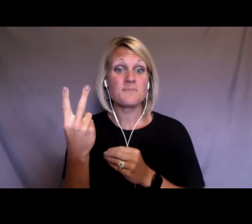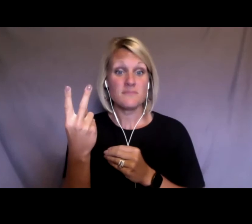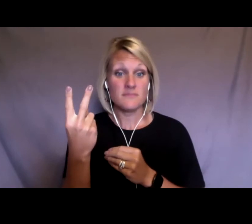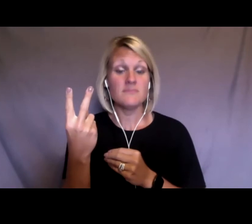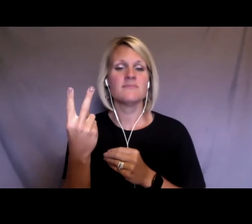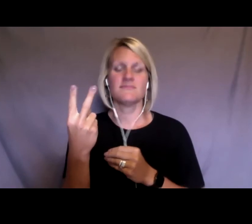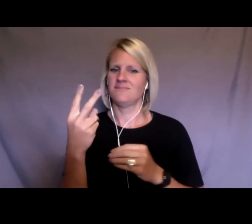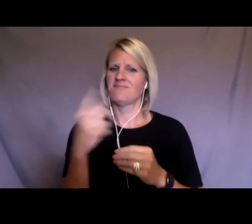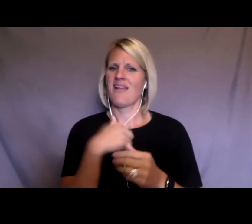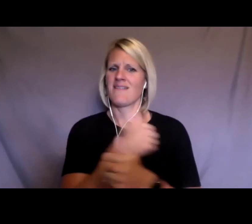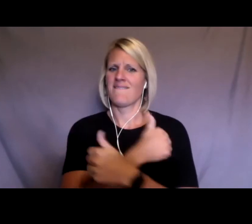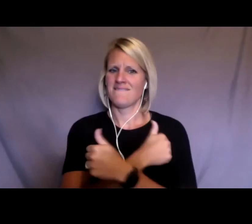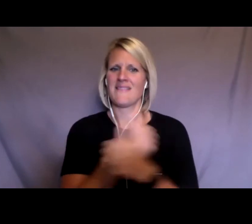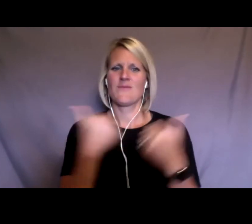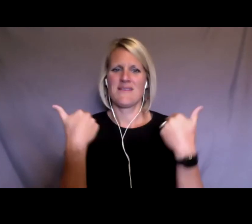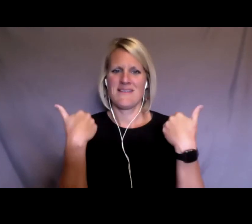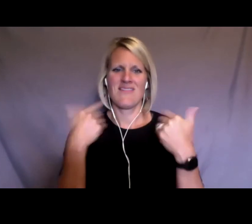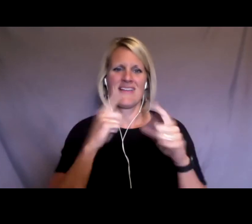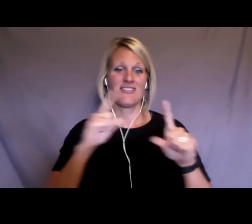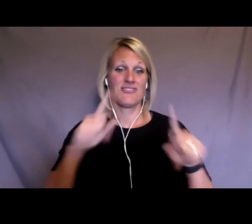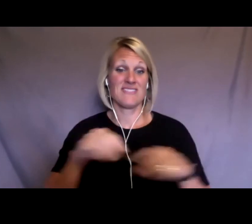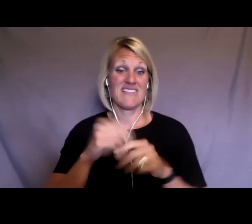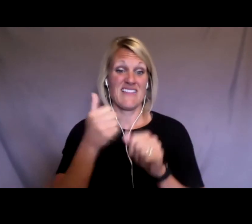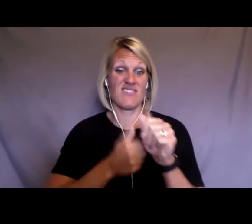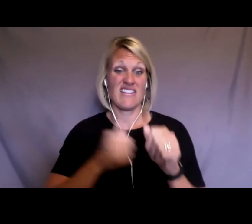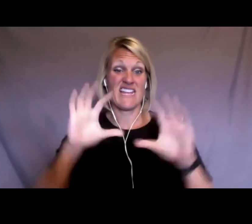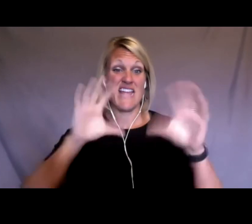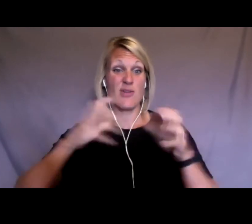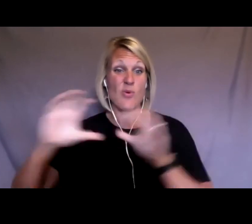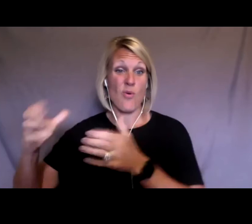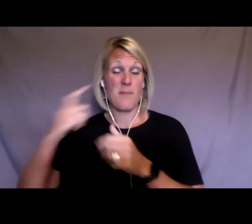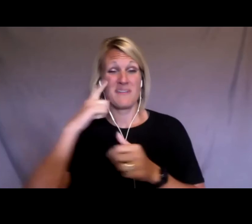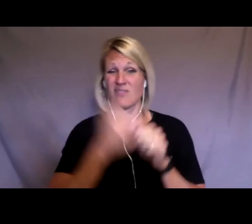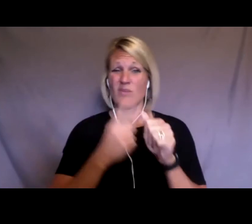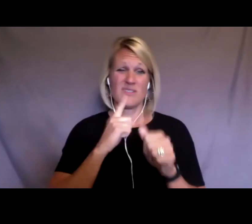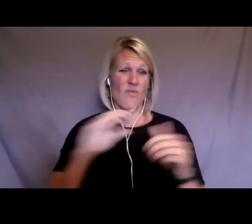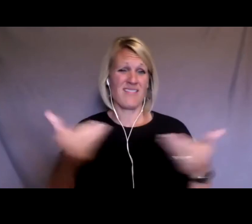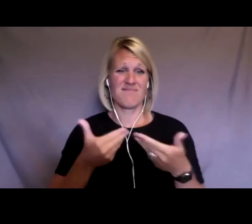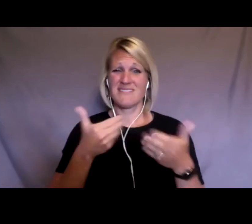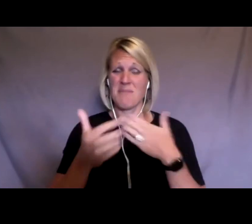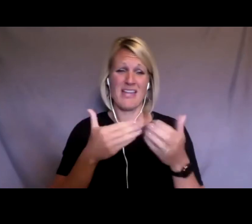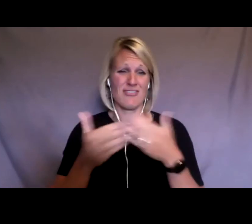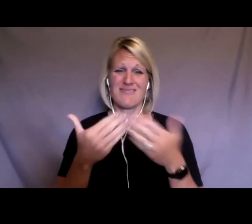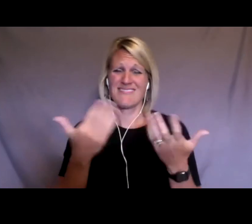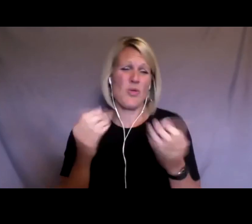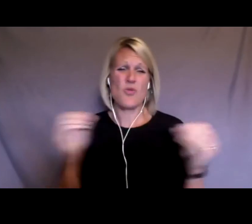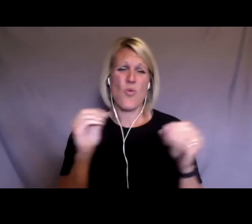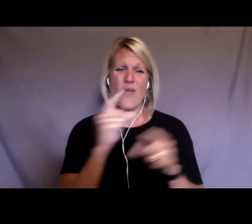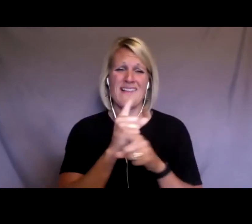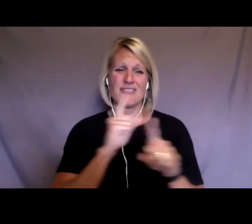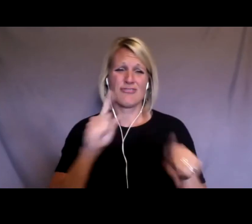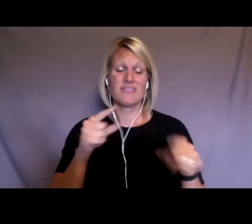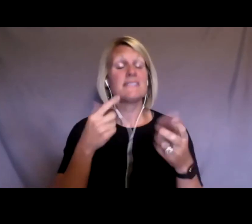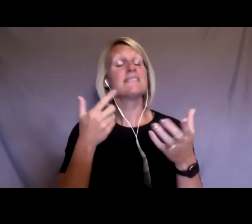I love that we have answers in every category because everyone is welcome, no matter how much you think about safe and healthy